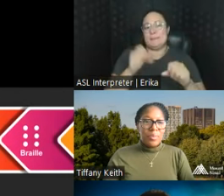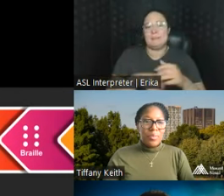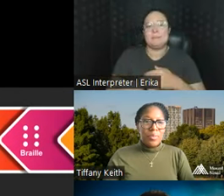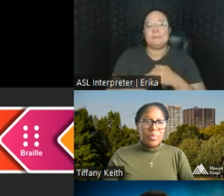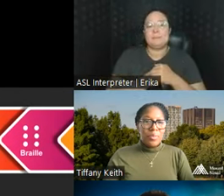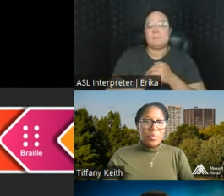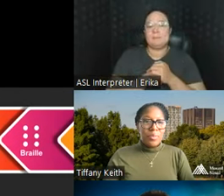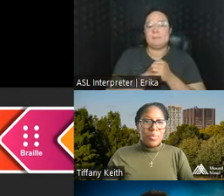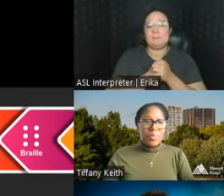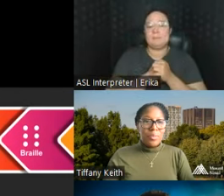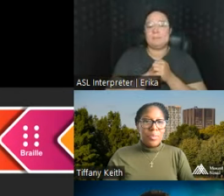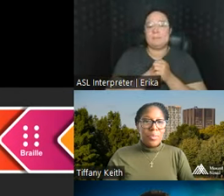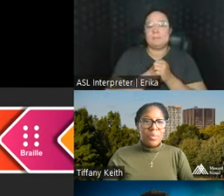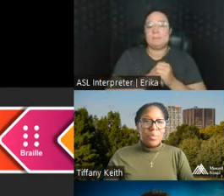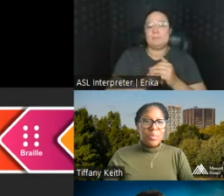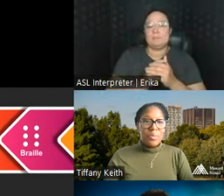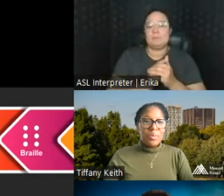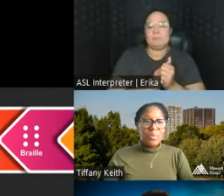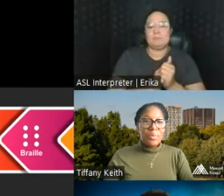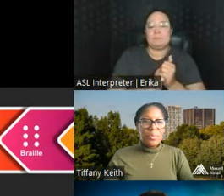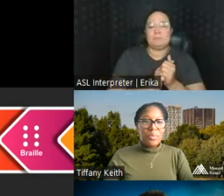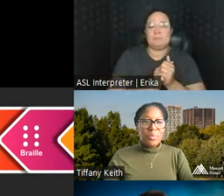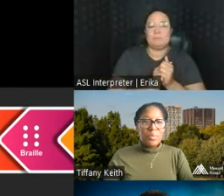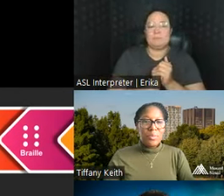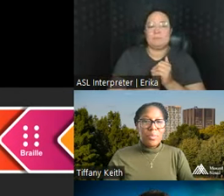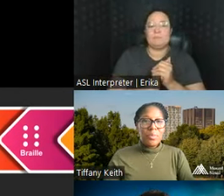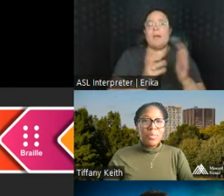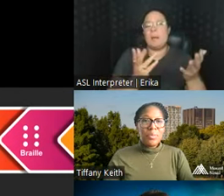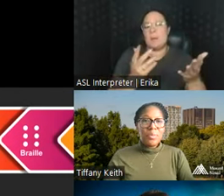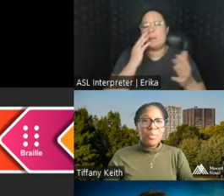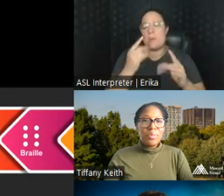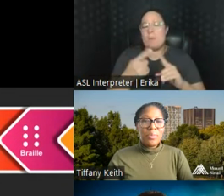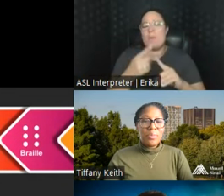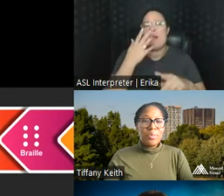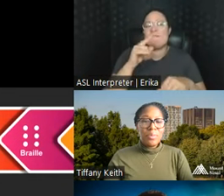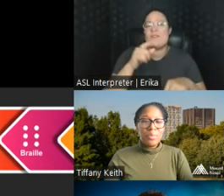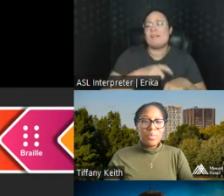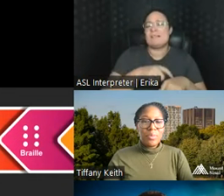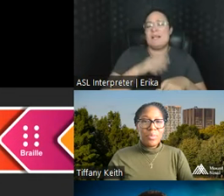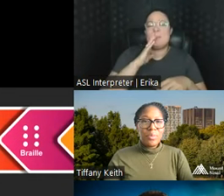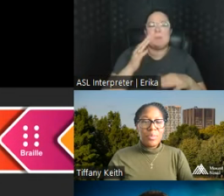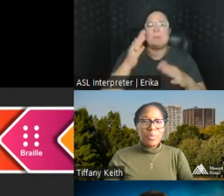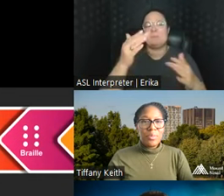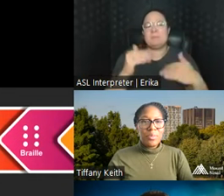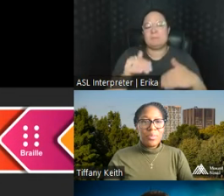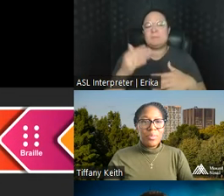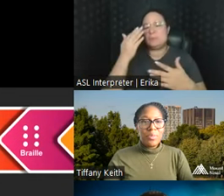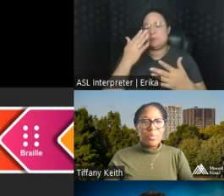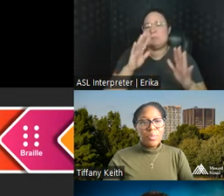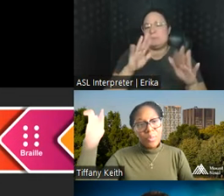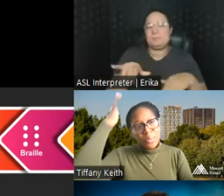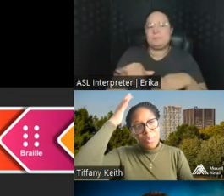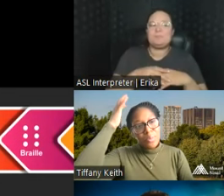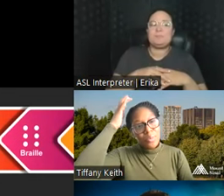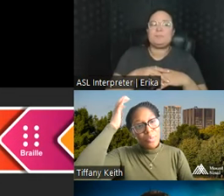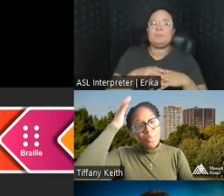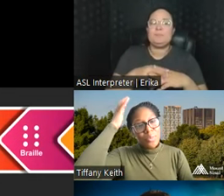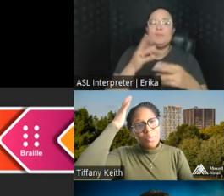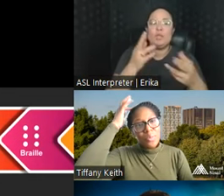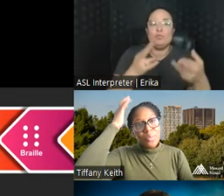Okay, real quick. Well, you sort of get the gist here. I think for the sake of time, we'll skip these accommodations and resource